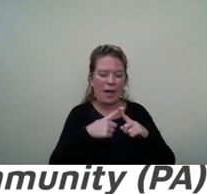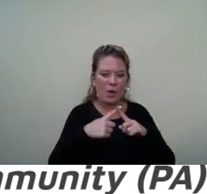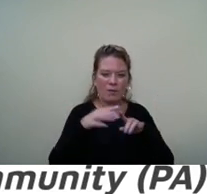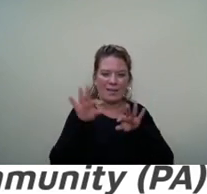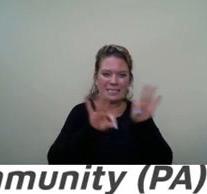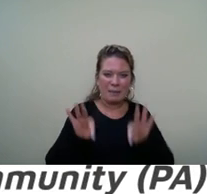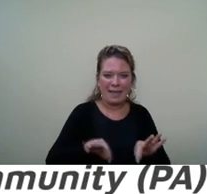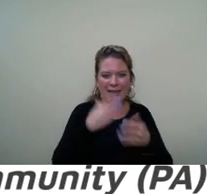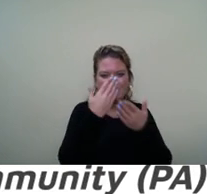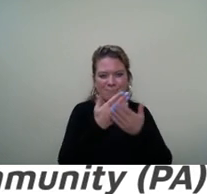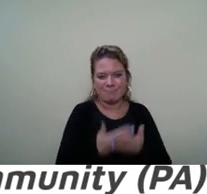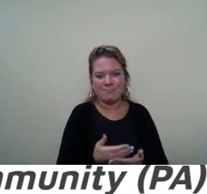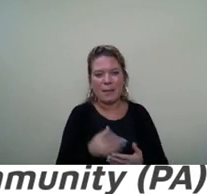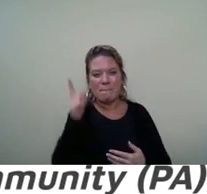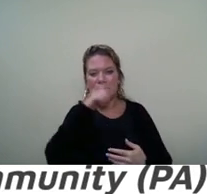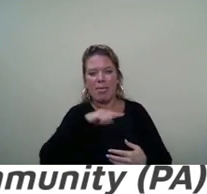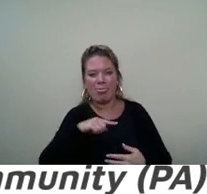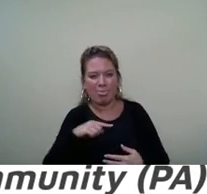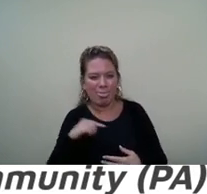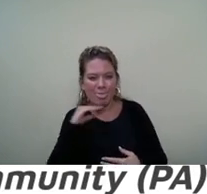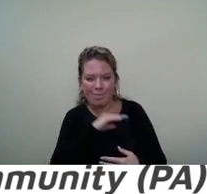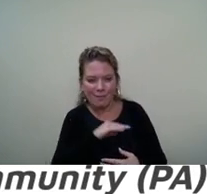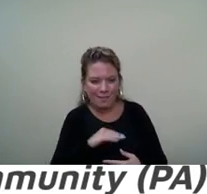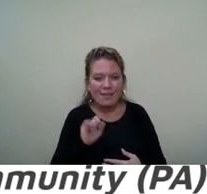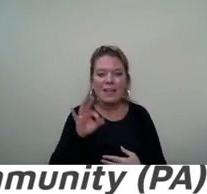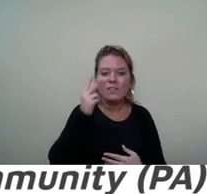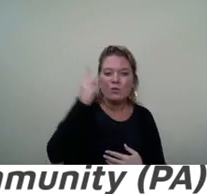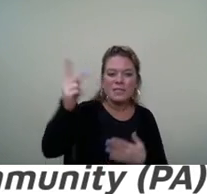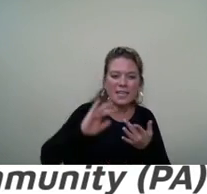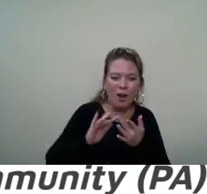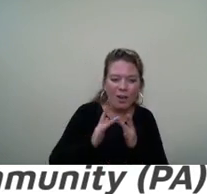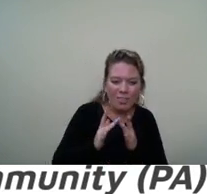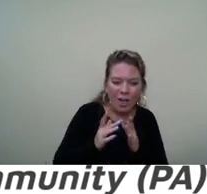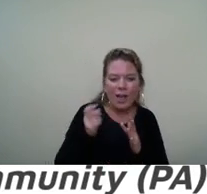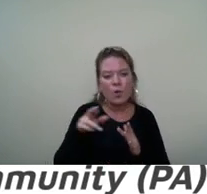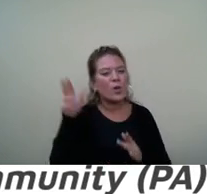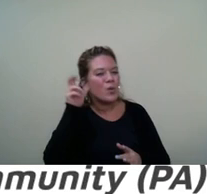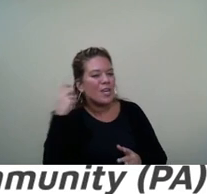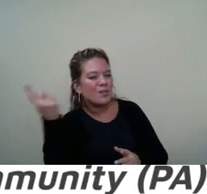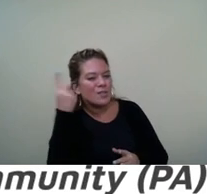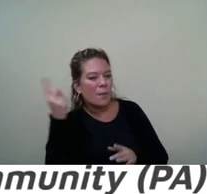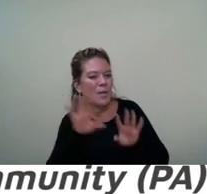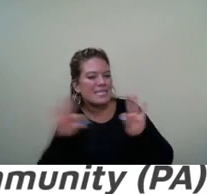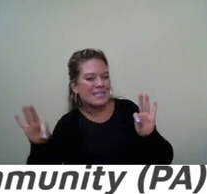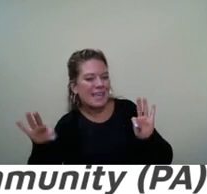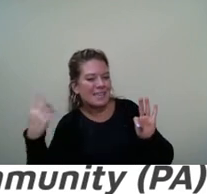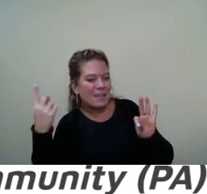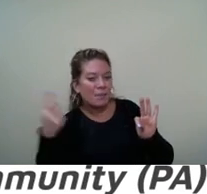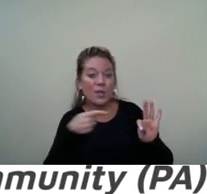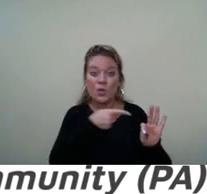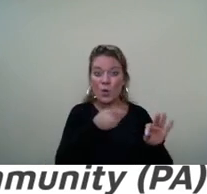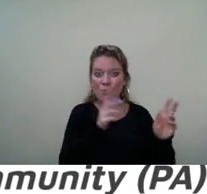see a myth online, when you hear someone say something, you are essentially going to be prepared to talk